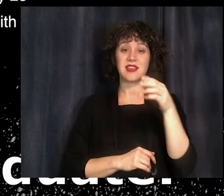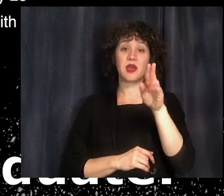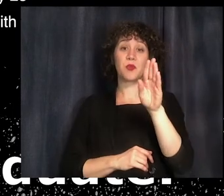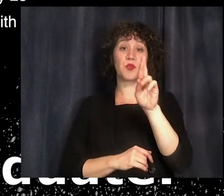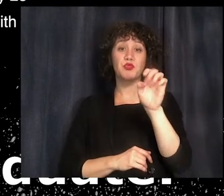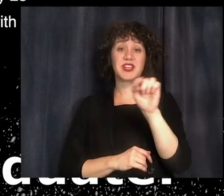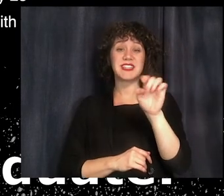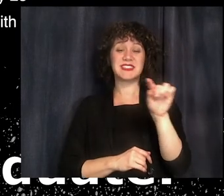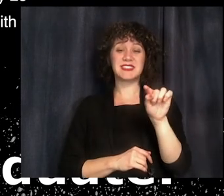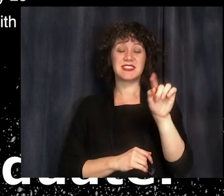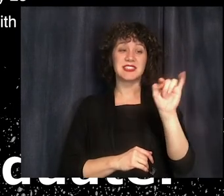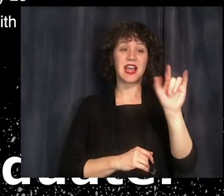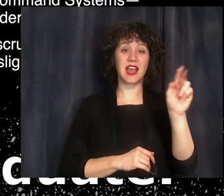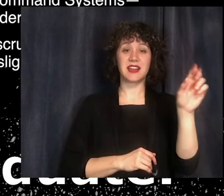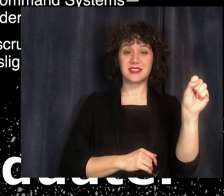Breeze Titus.